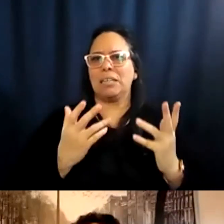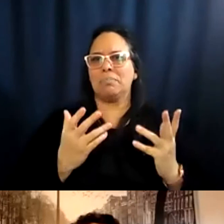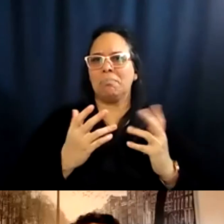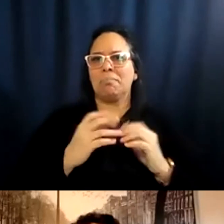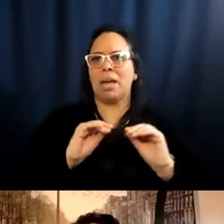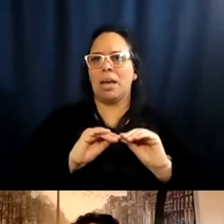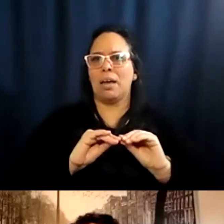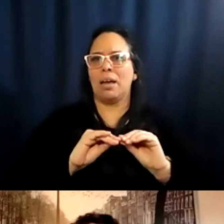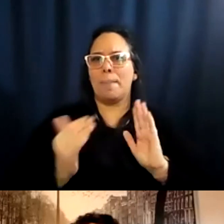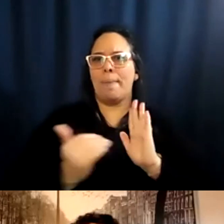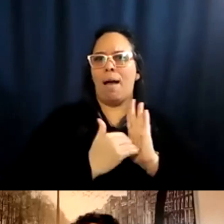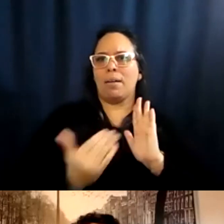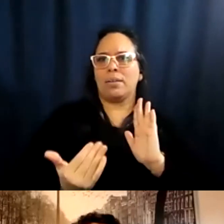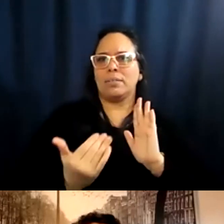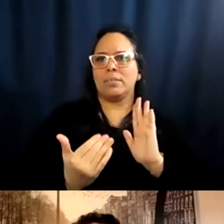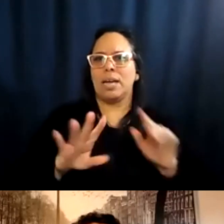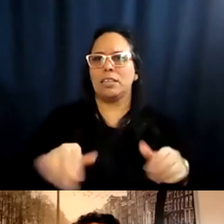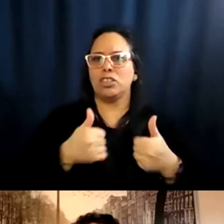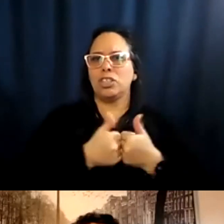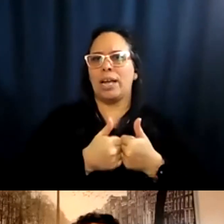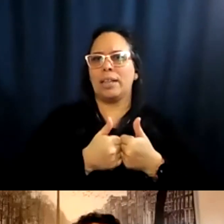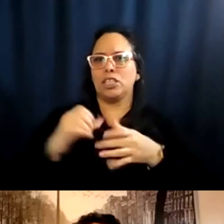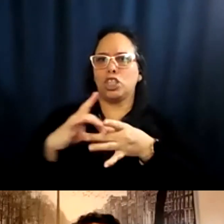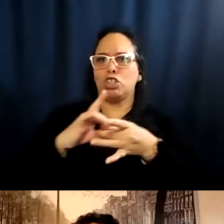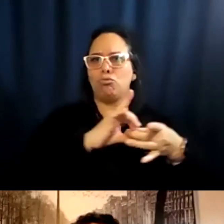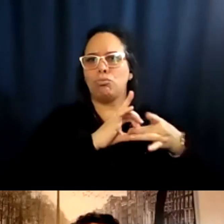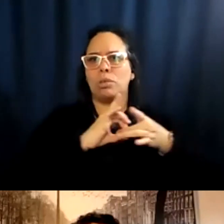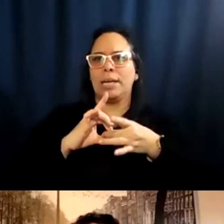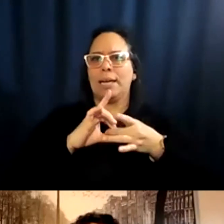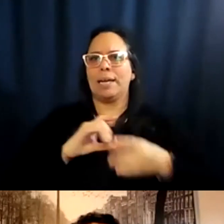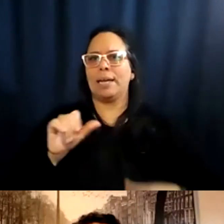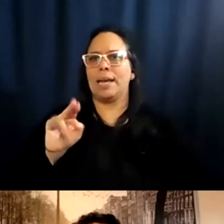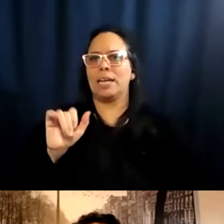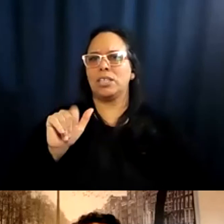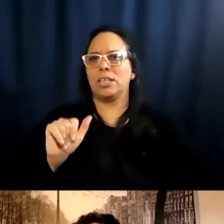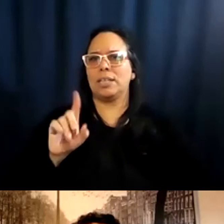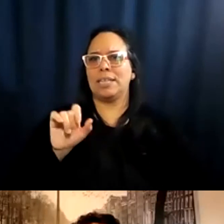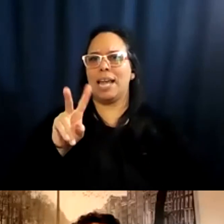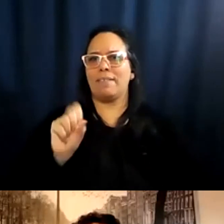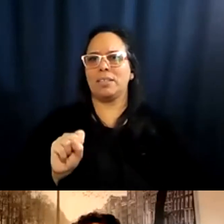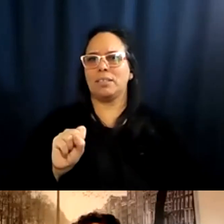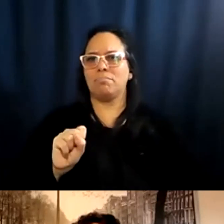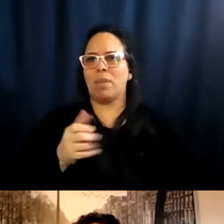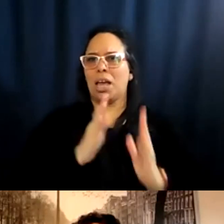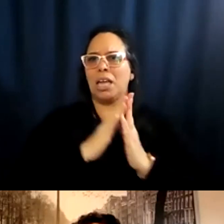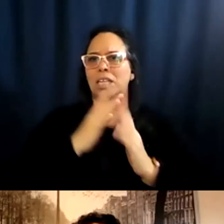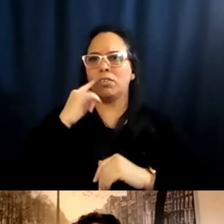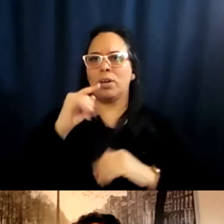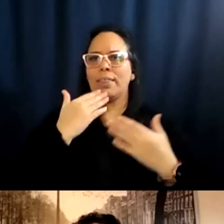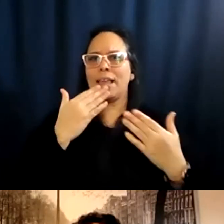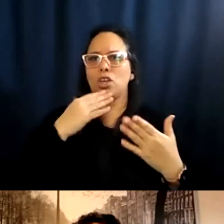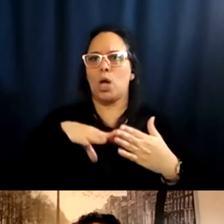challenge the unity that Angela Davis calls for. Thank you, everyone. Love all that I've learned today. No more